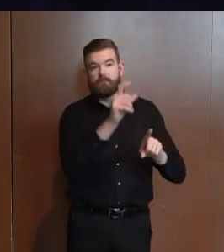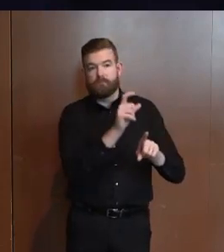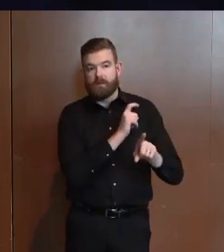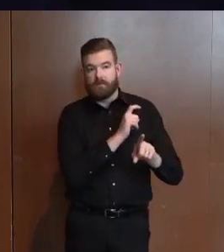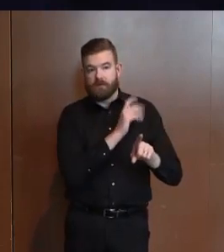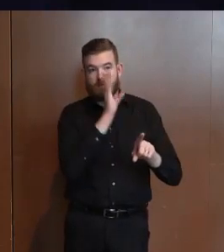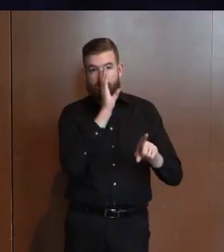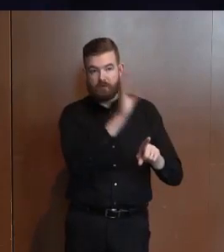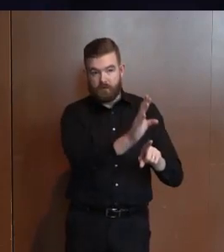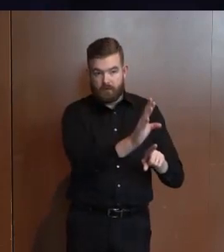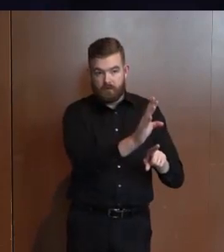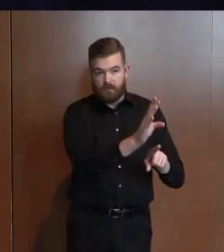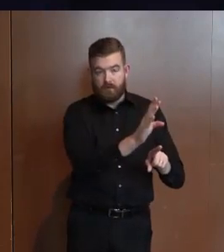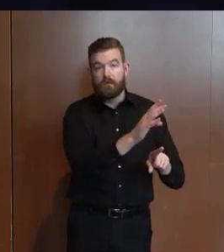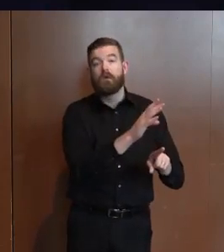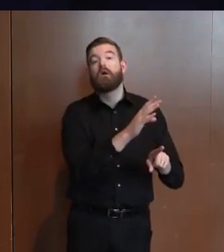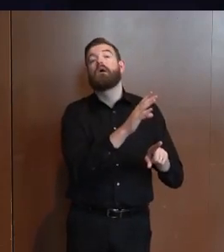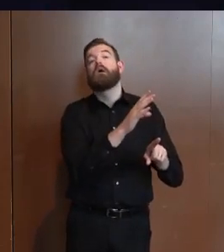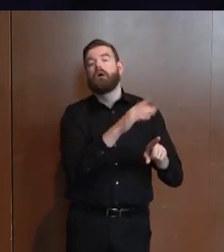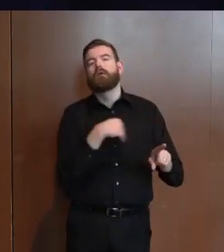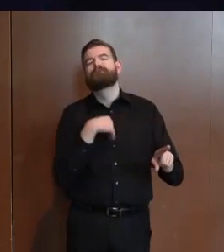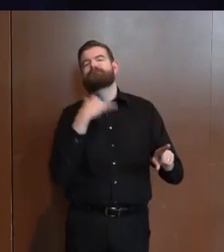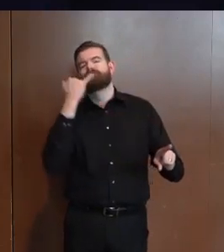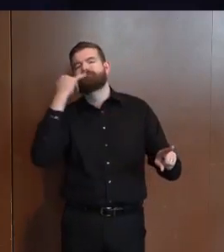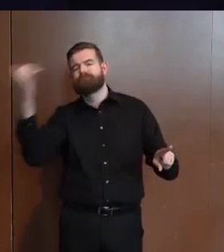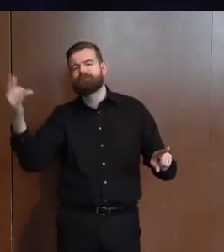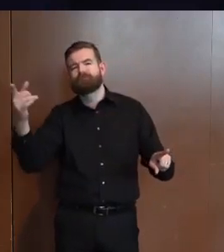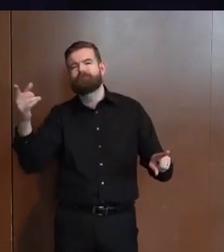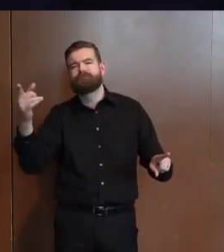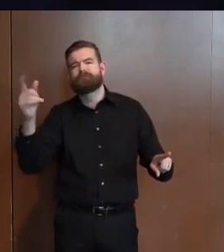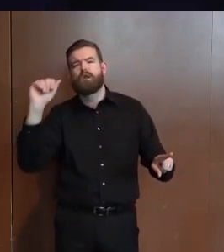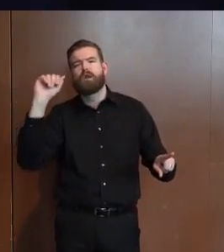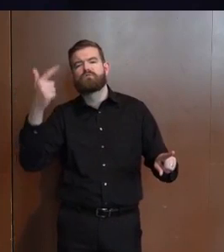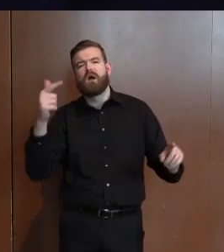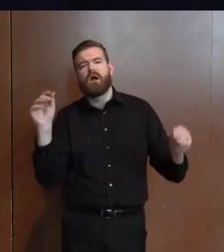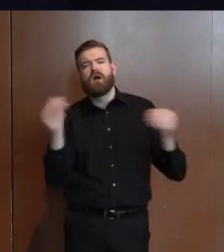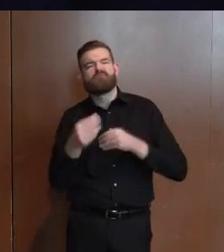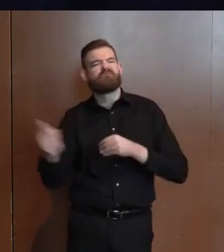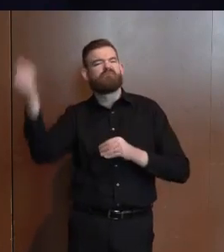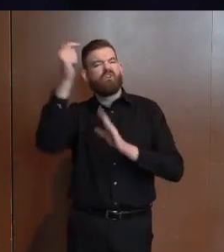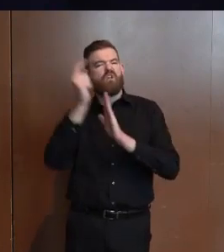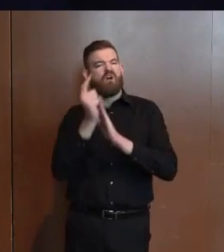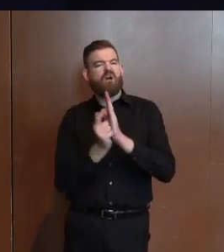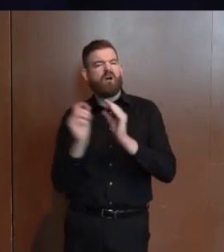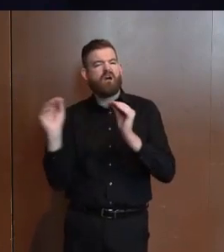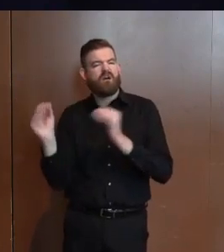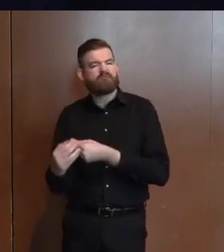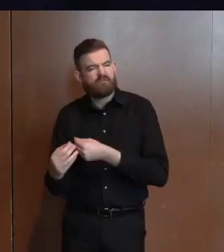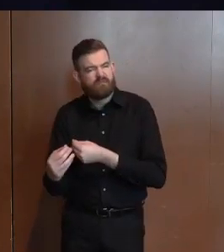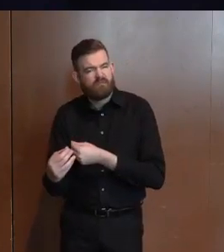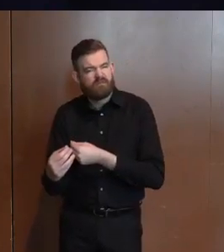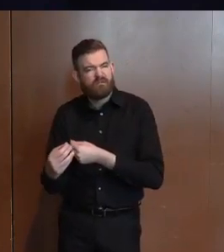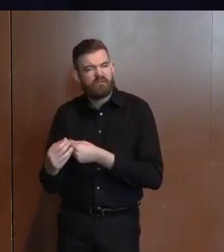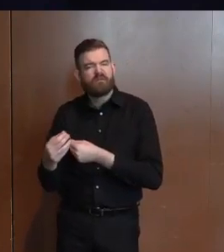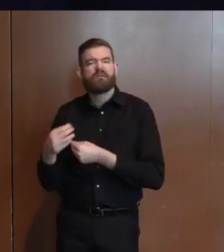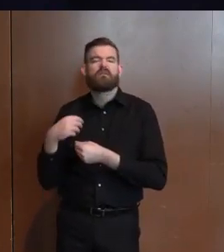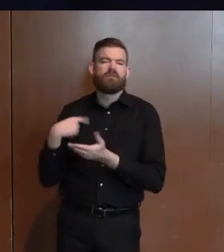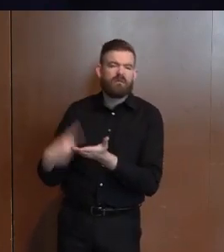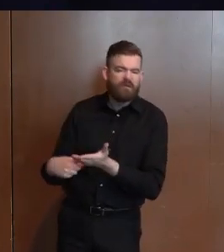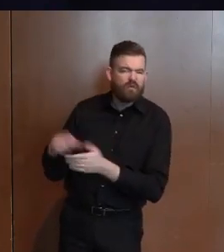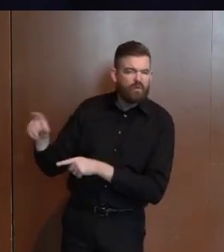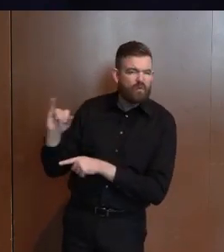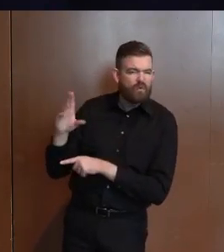call, I got on the phone with the Office of the Attorney General, and the minute before we walked out, Commissioner Persicelli and I were talking about it behind this